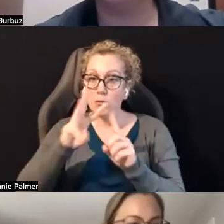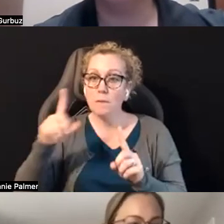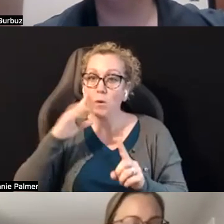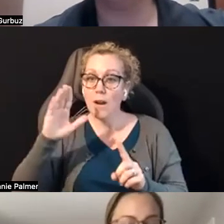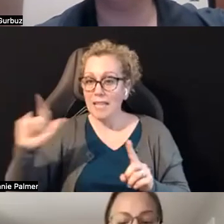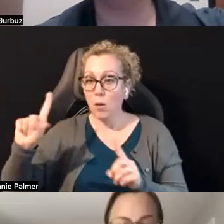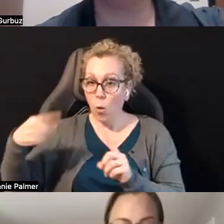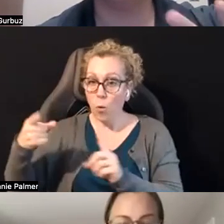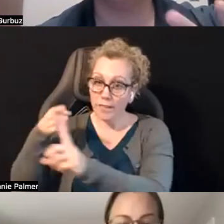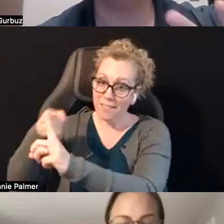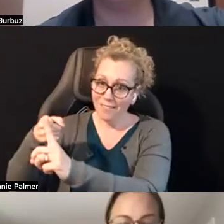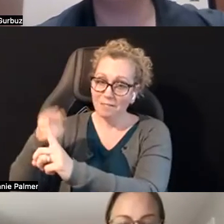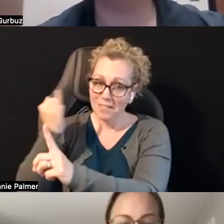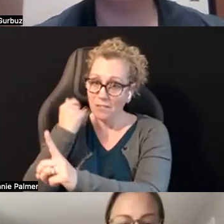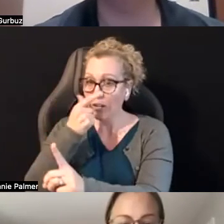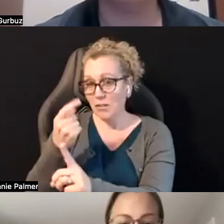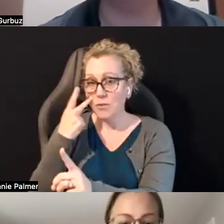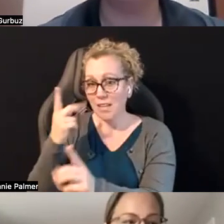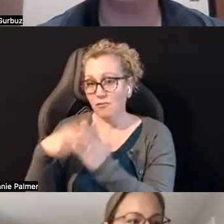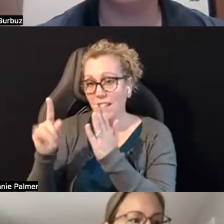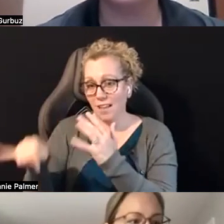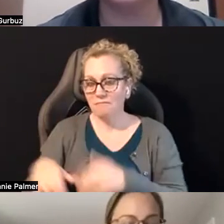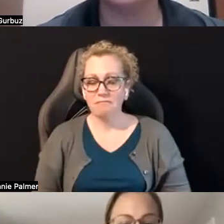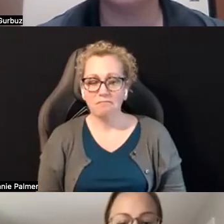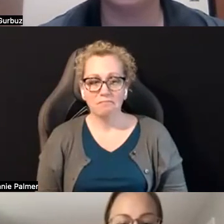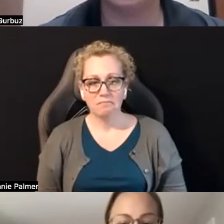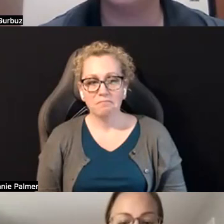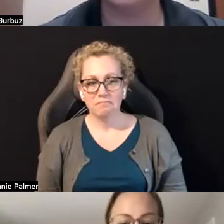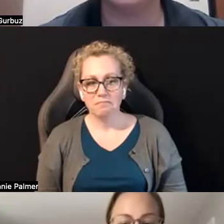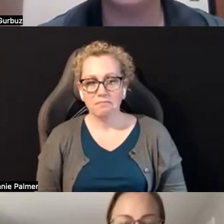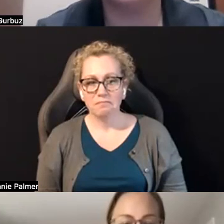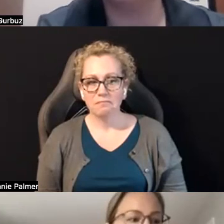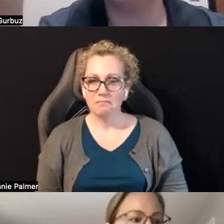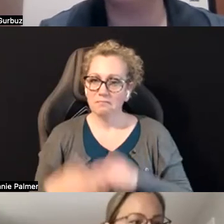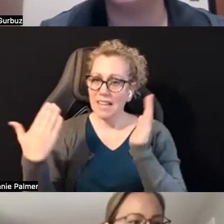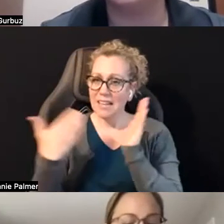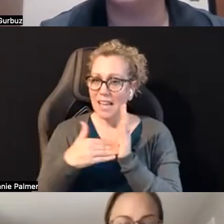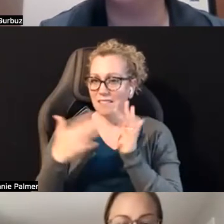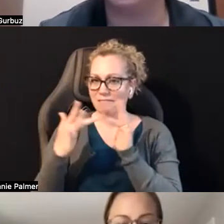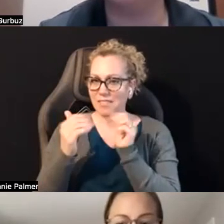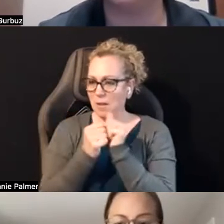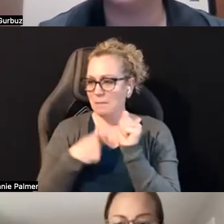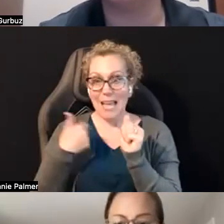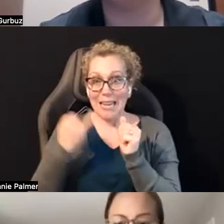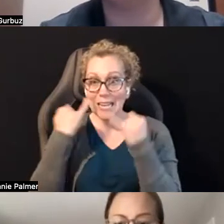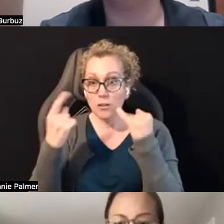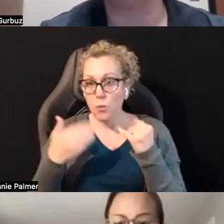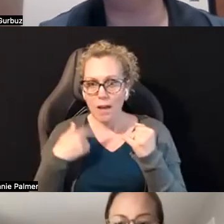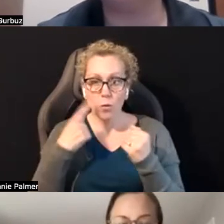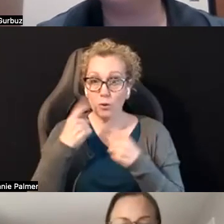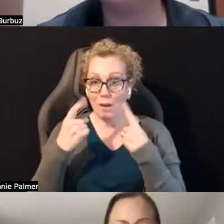ASL. So I would like to invite people to go check that out. And again, just get in touch with me with any ideas you may have or